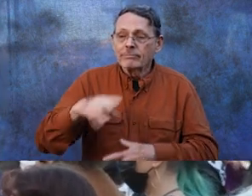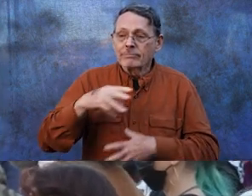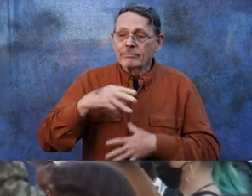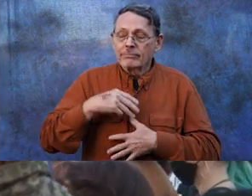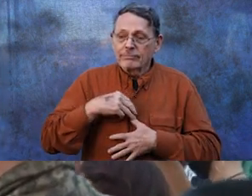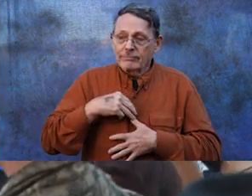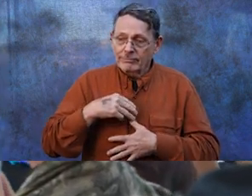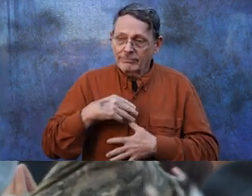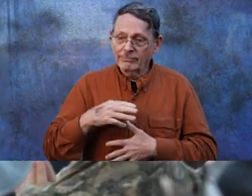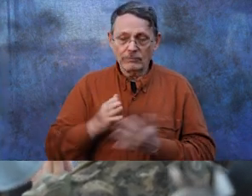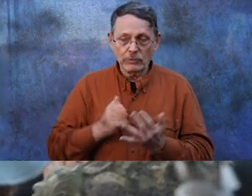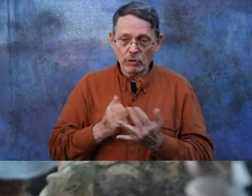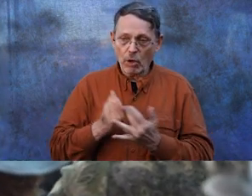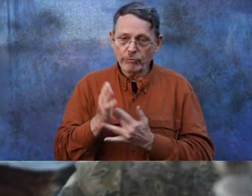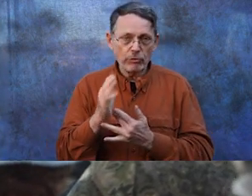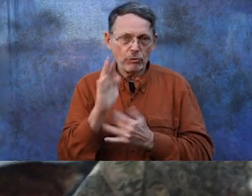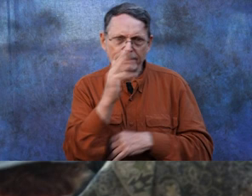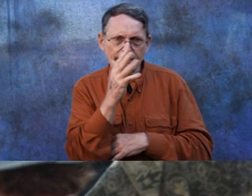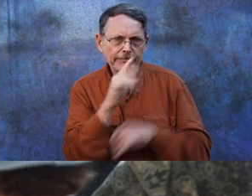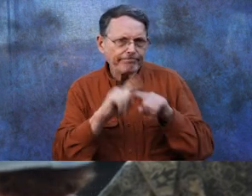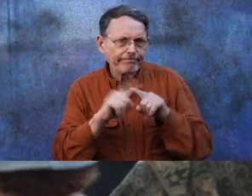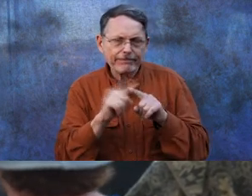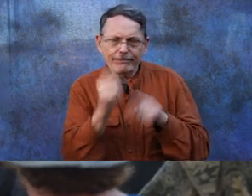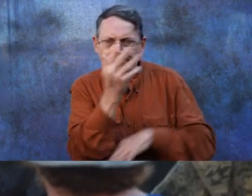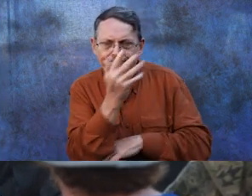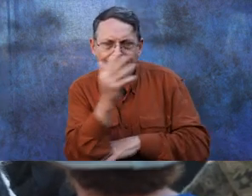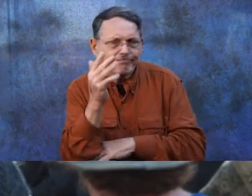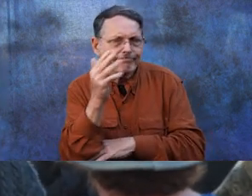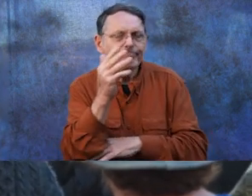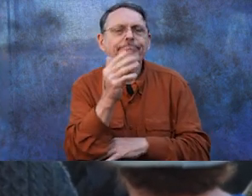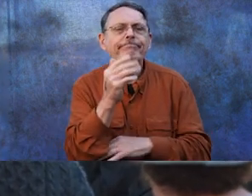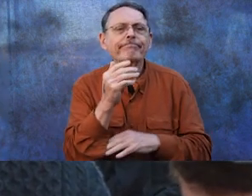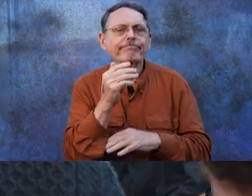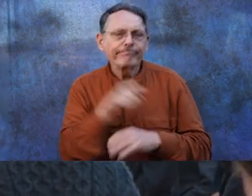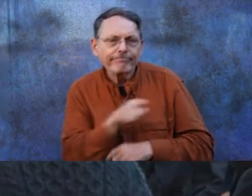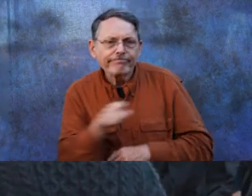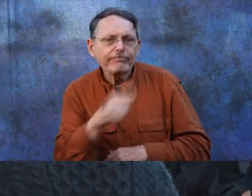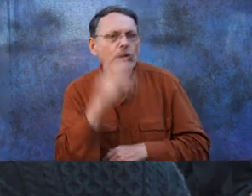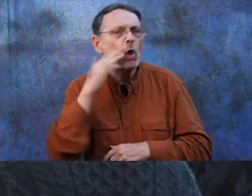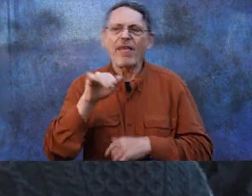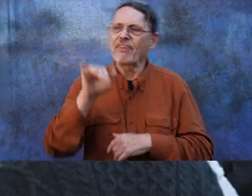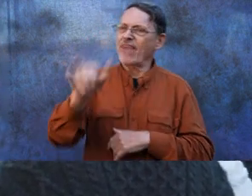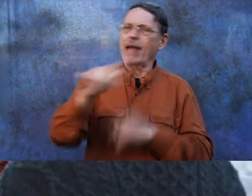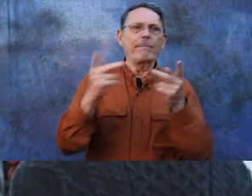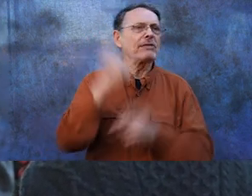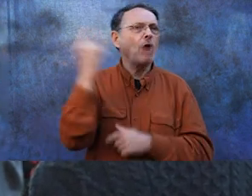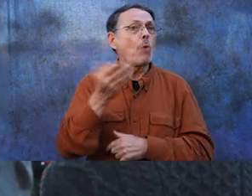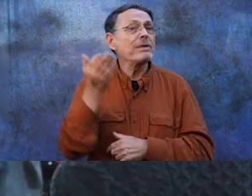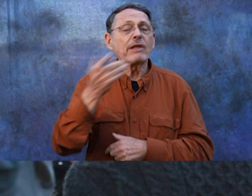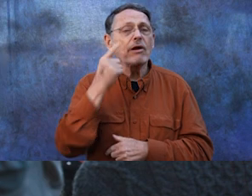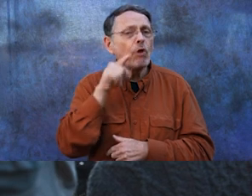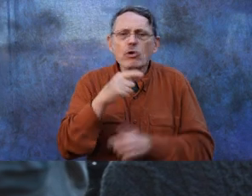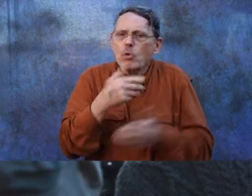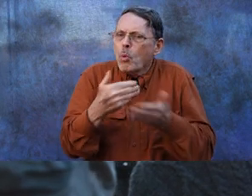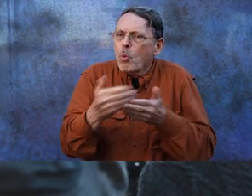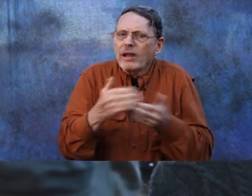And breathing deep as you move through its paths and byways. Again, know that this is always here for